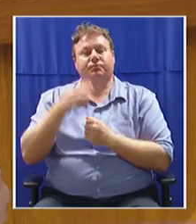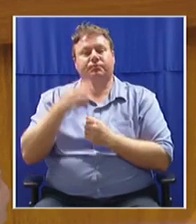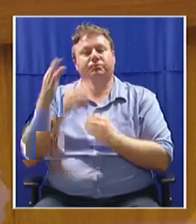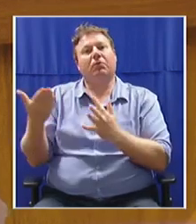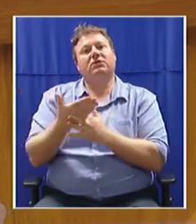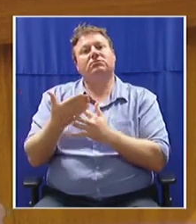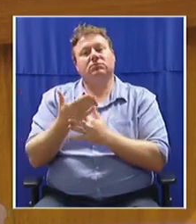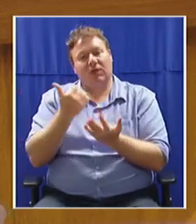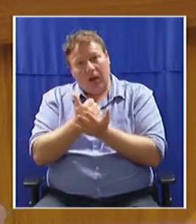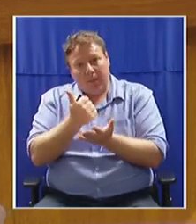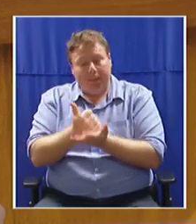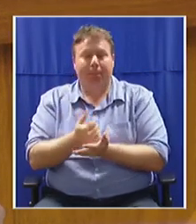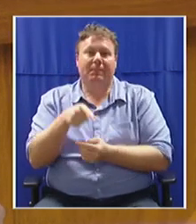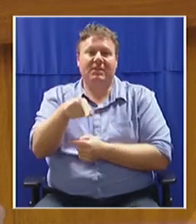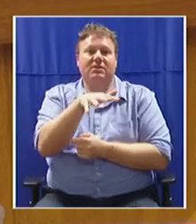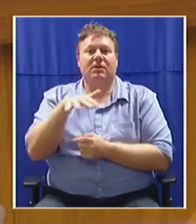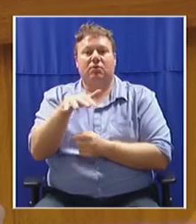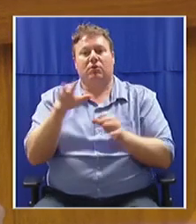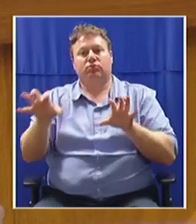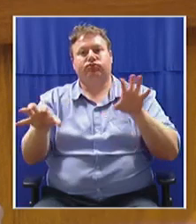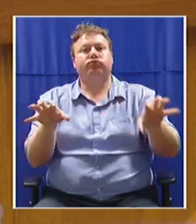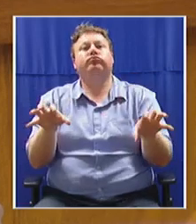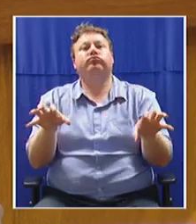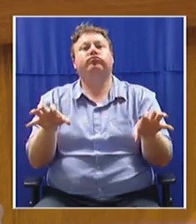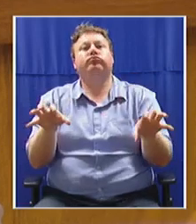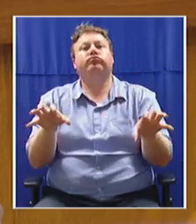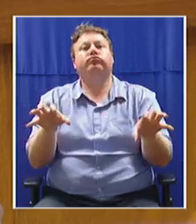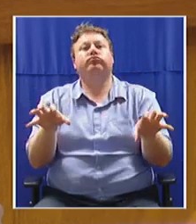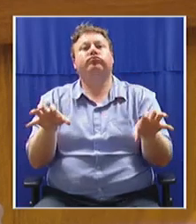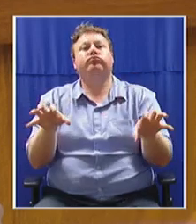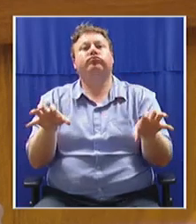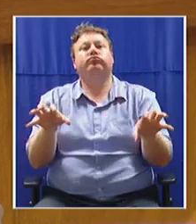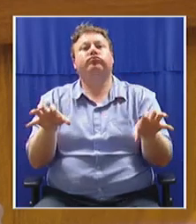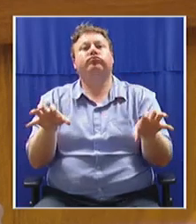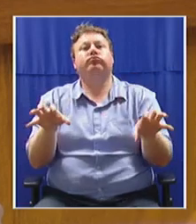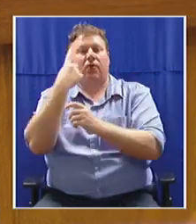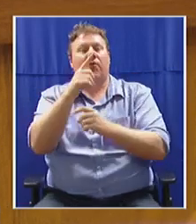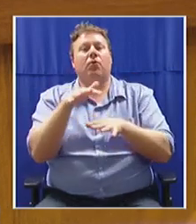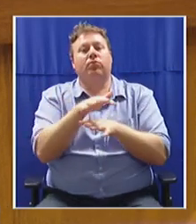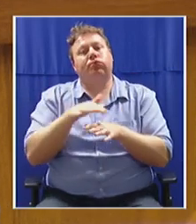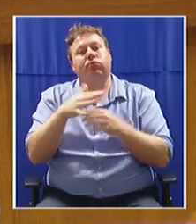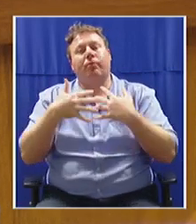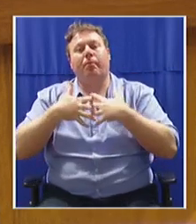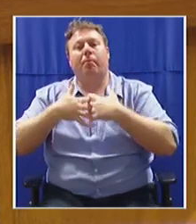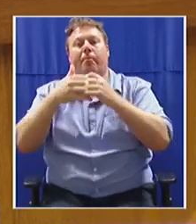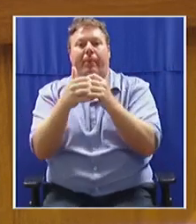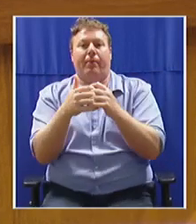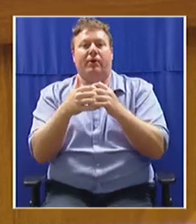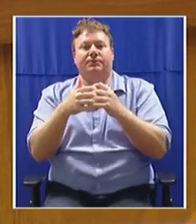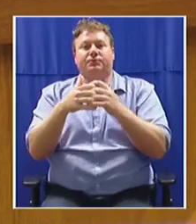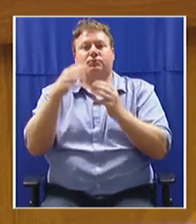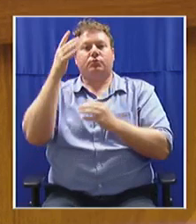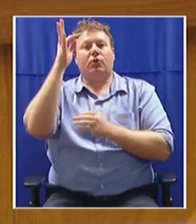regard focus on these two areas in order to build platforms wherein future resources can